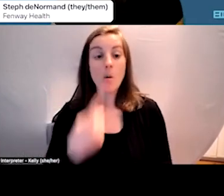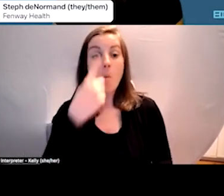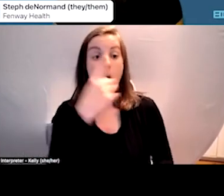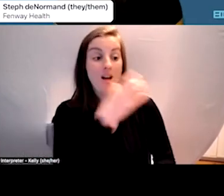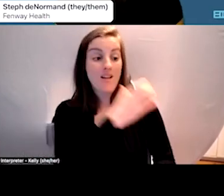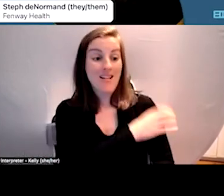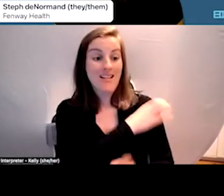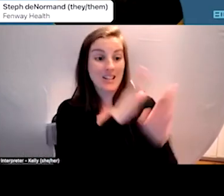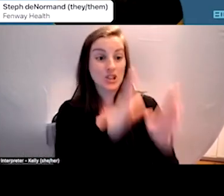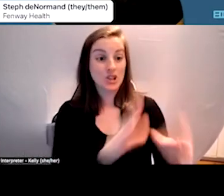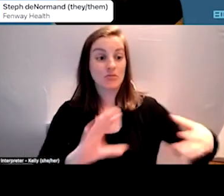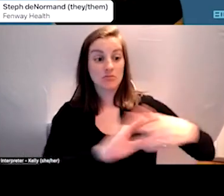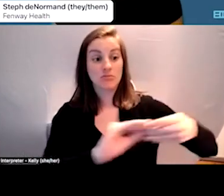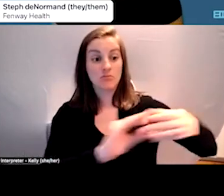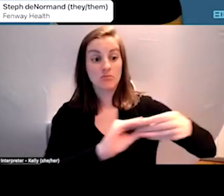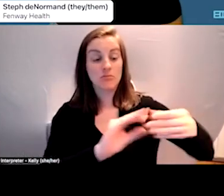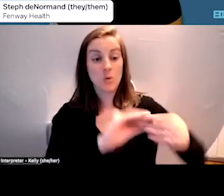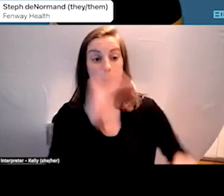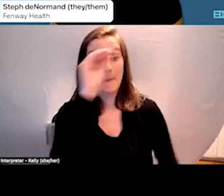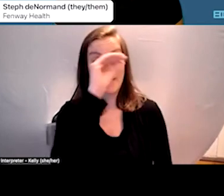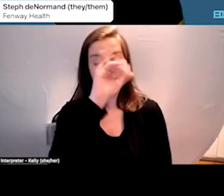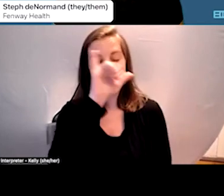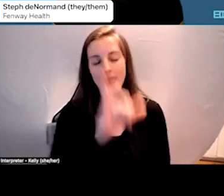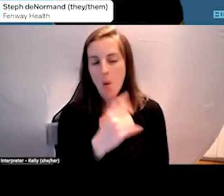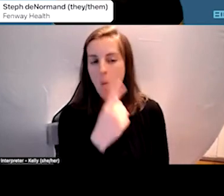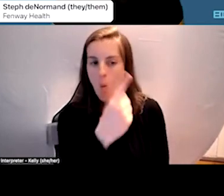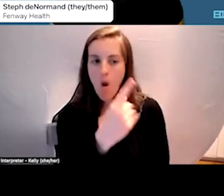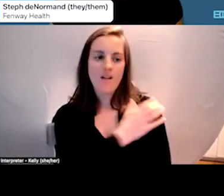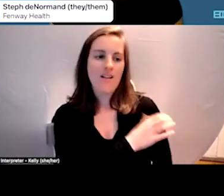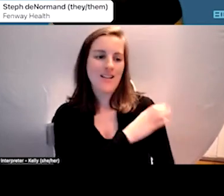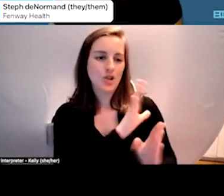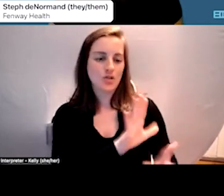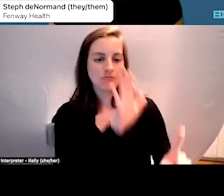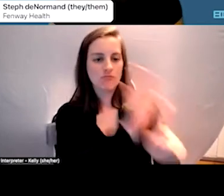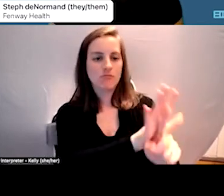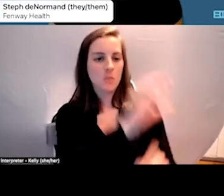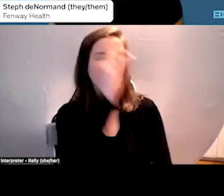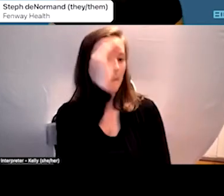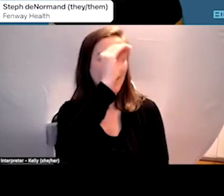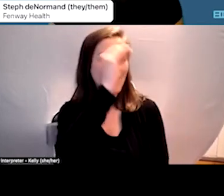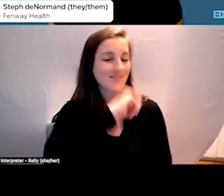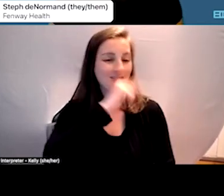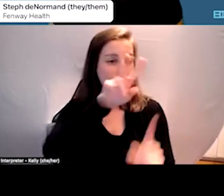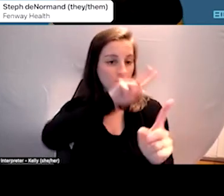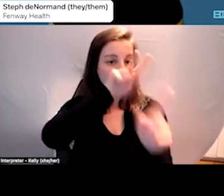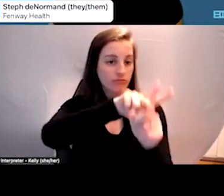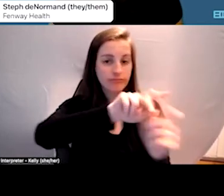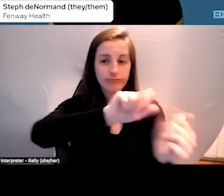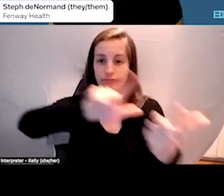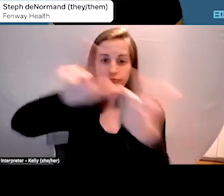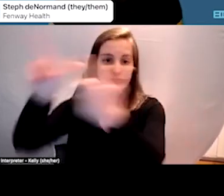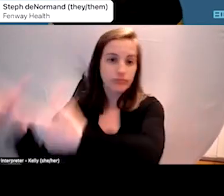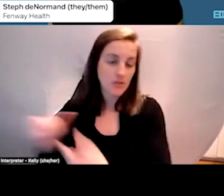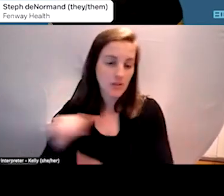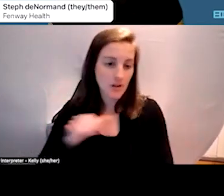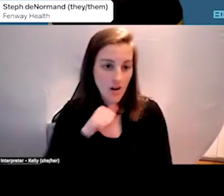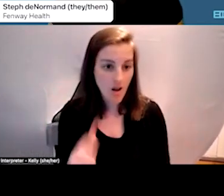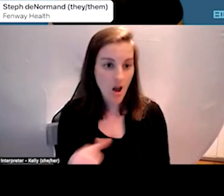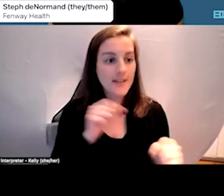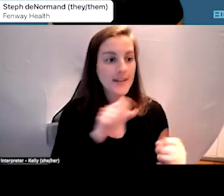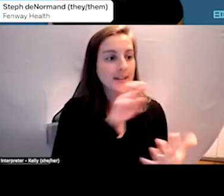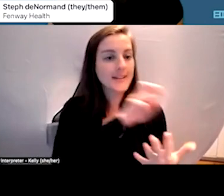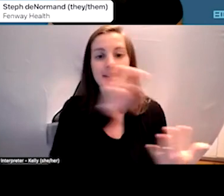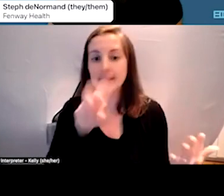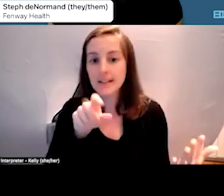one provider's opinion, it is one clinician or provider's opinion. It is not always going to be 100% that